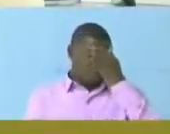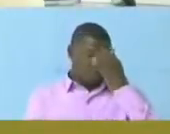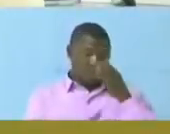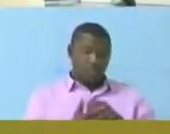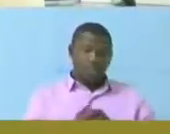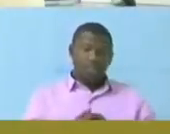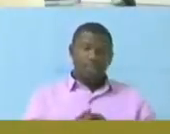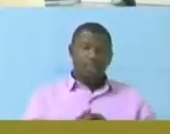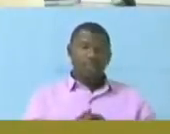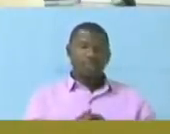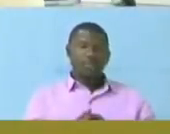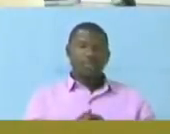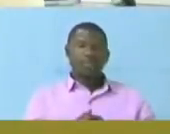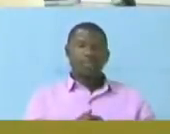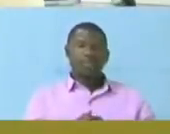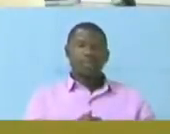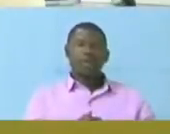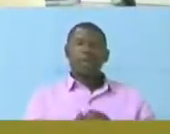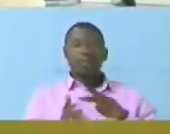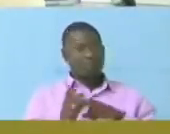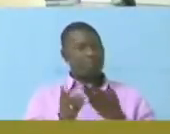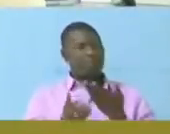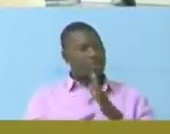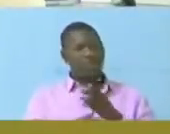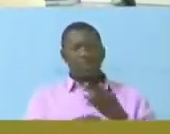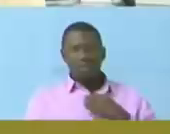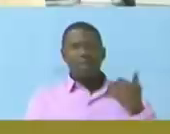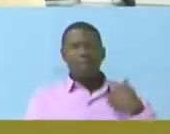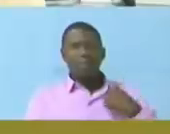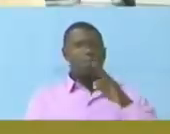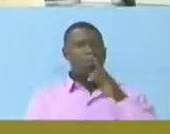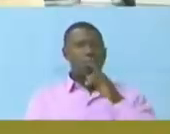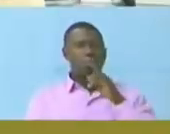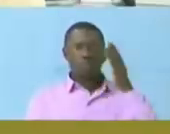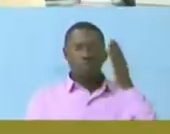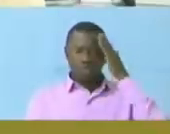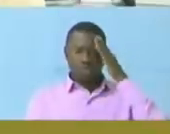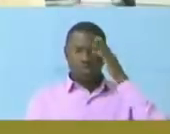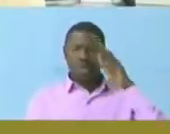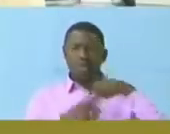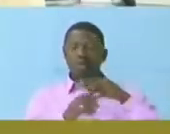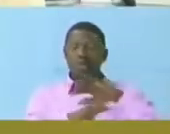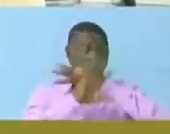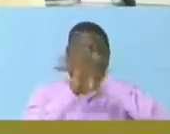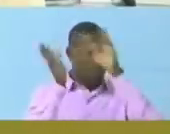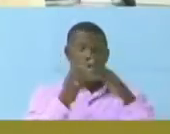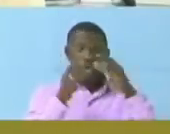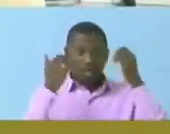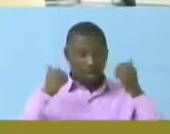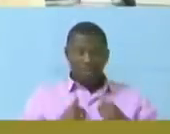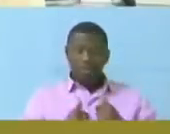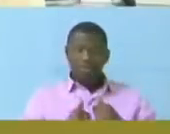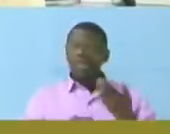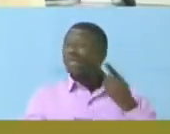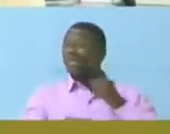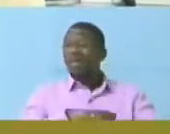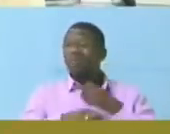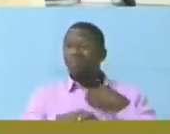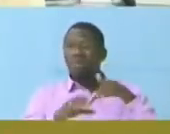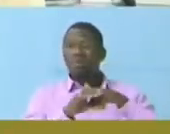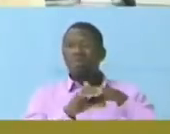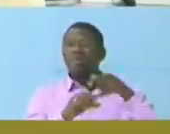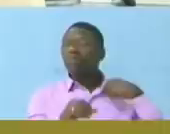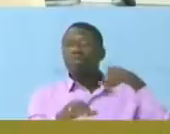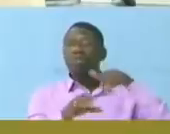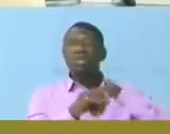done by people who are here at the time and they know the facts. I don't know the facts. Abdullah, as a Kenyan community, many became more